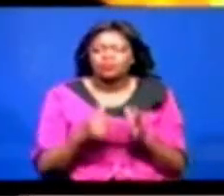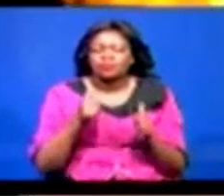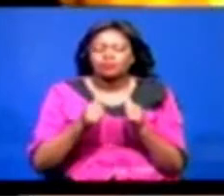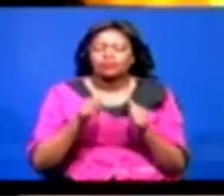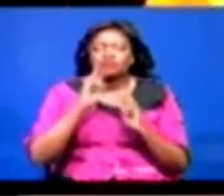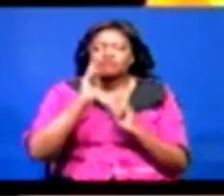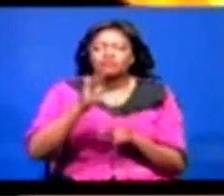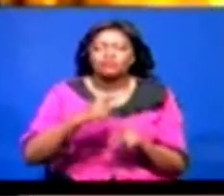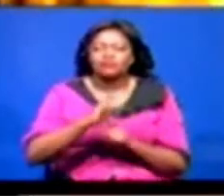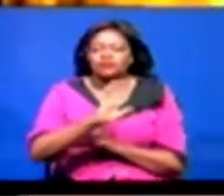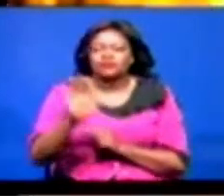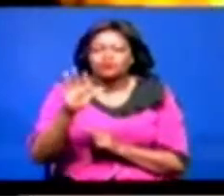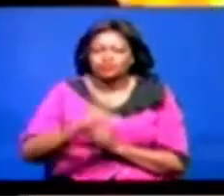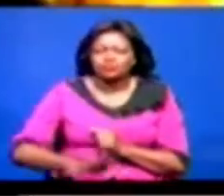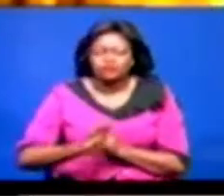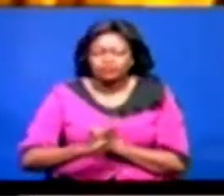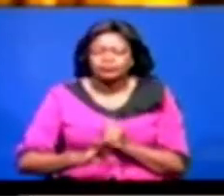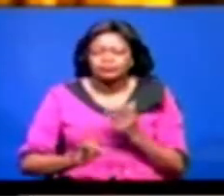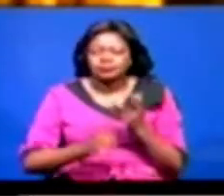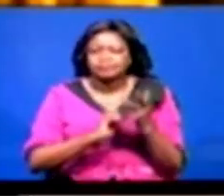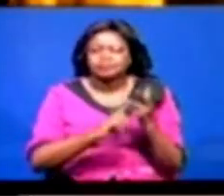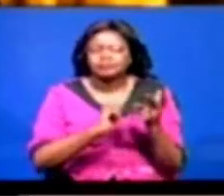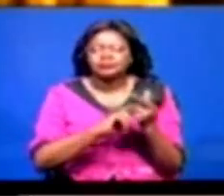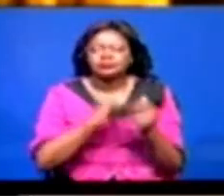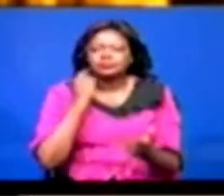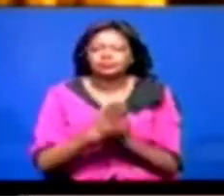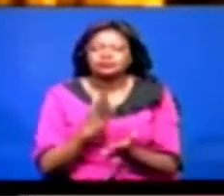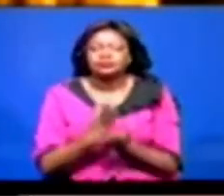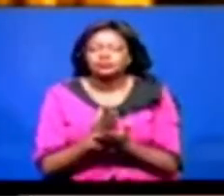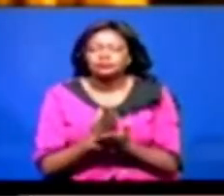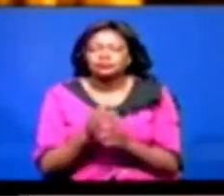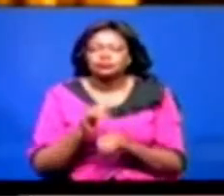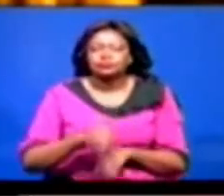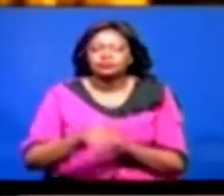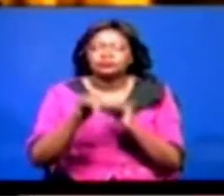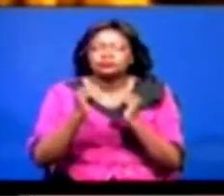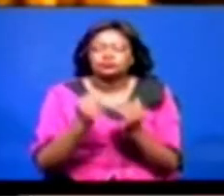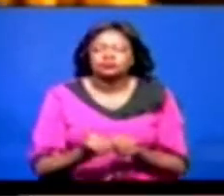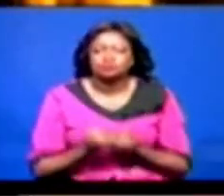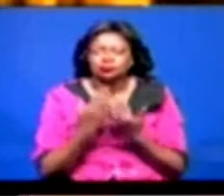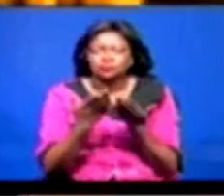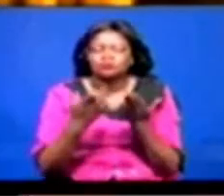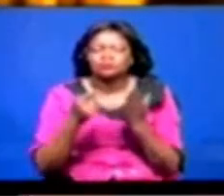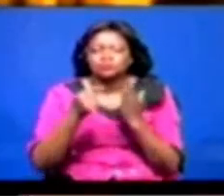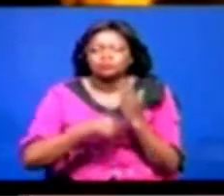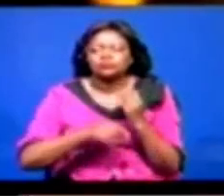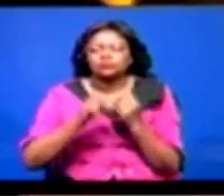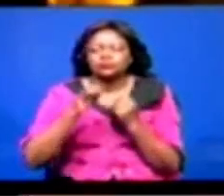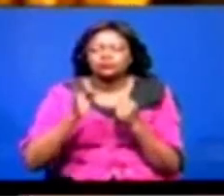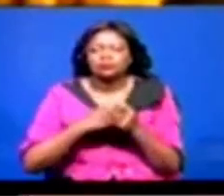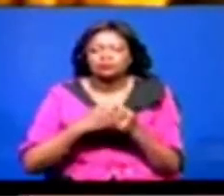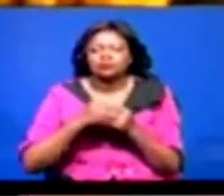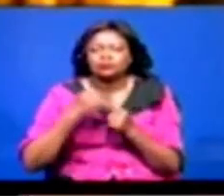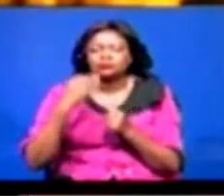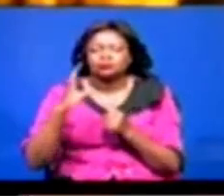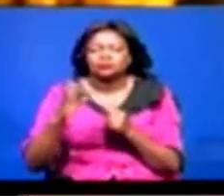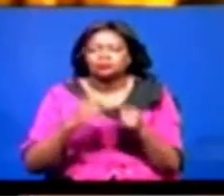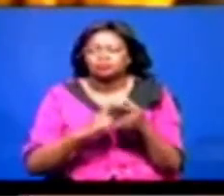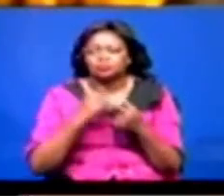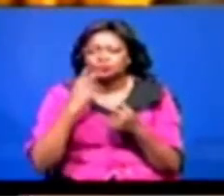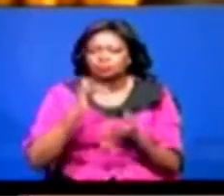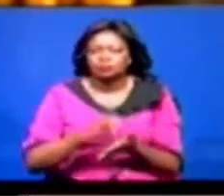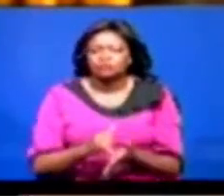those constituencies were tallied, were verified in accordance with the provisions of Article 138(3)(c). And you will notice that